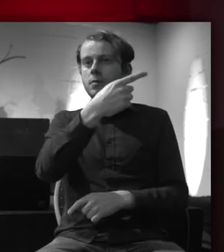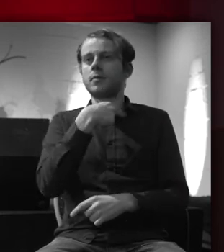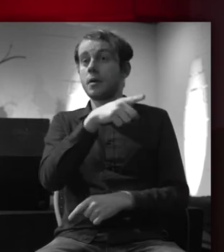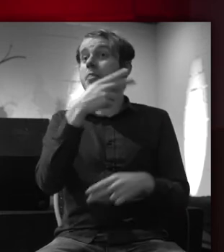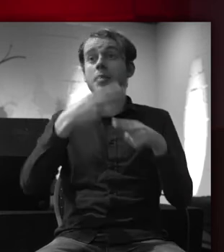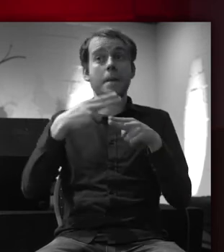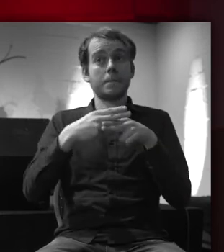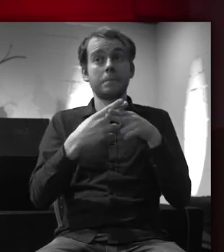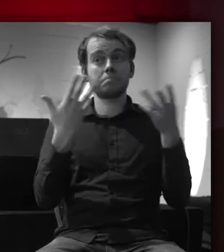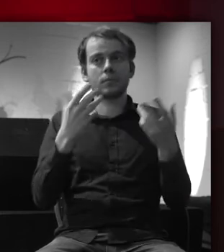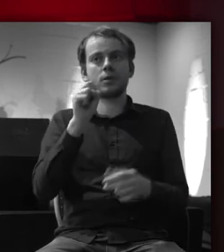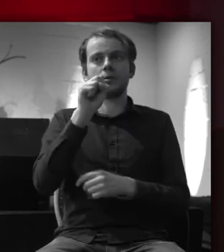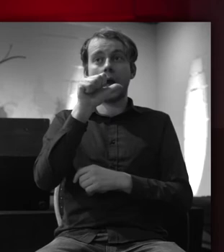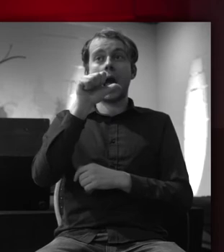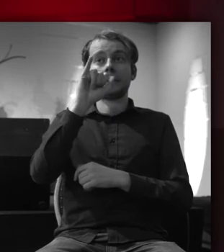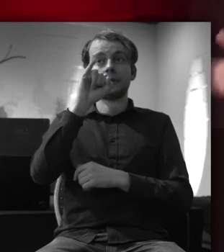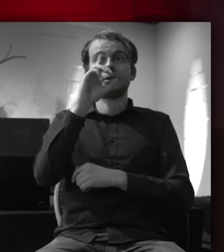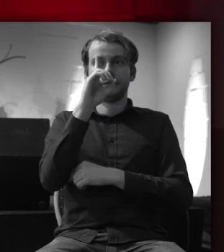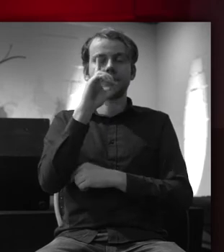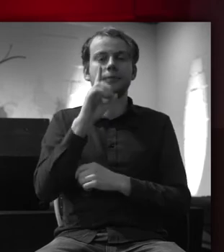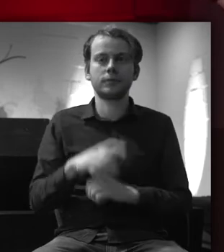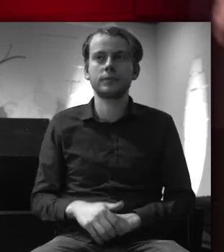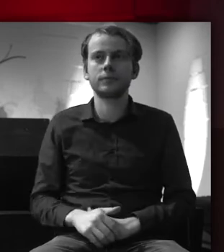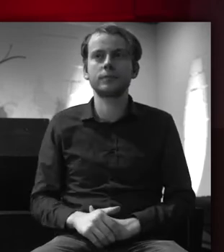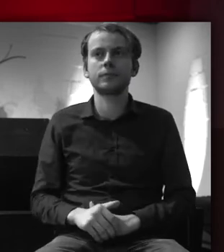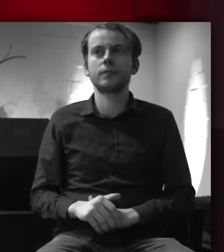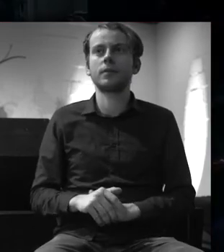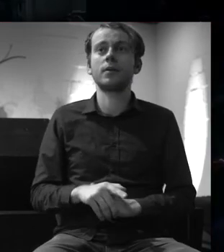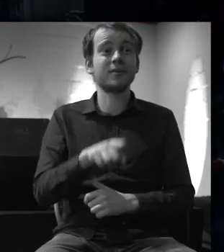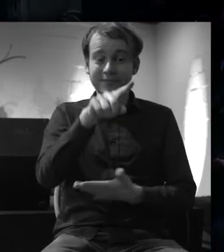read or write. And he was helping us with cleaning, buying stuff.